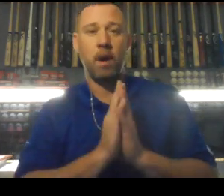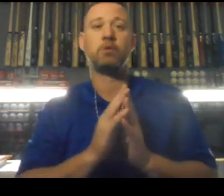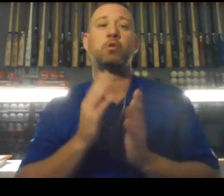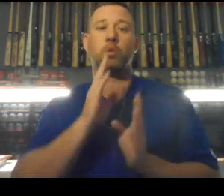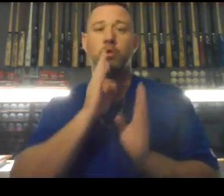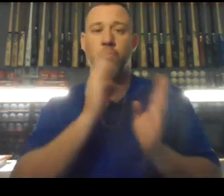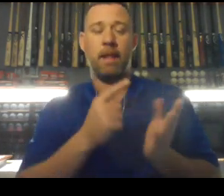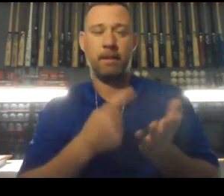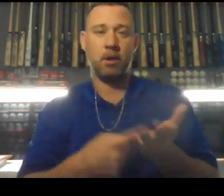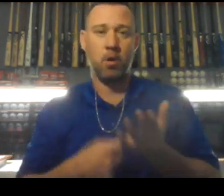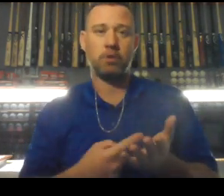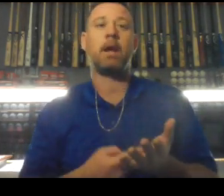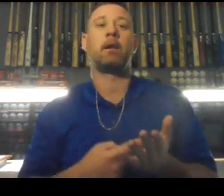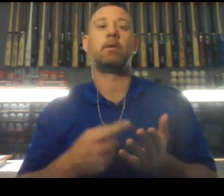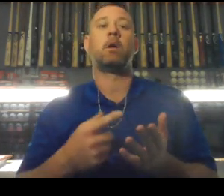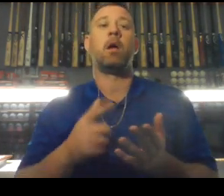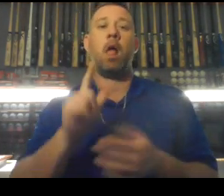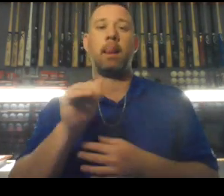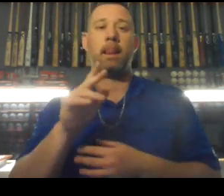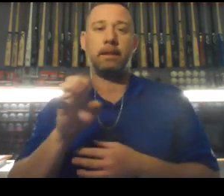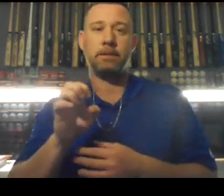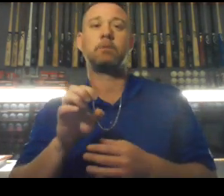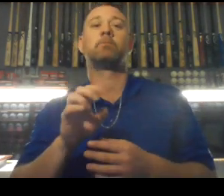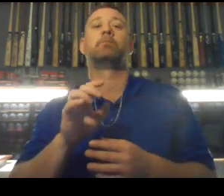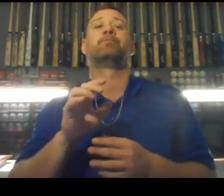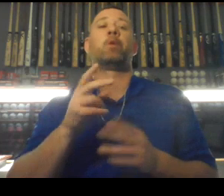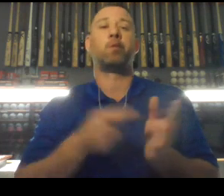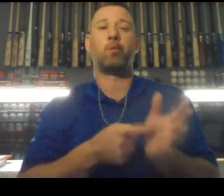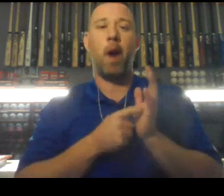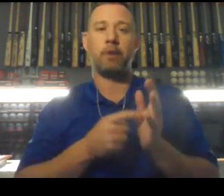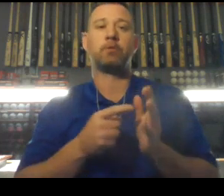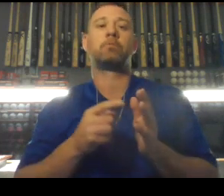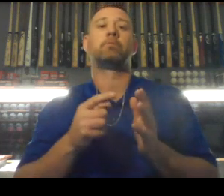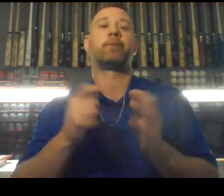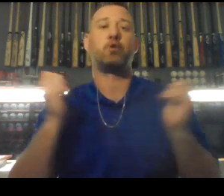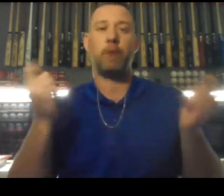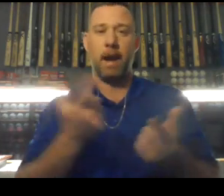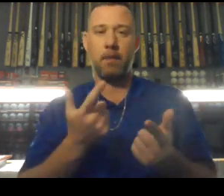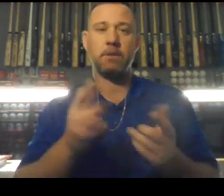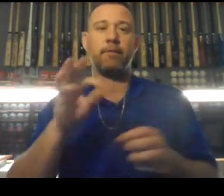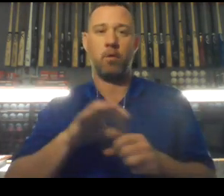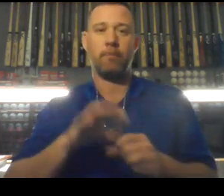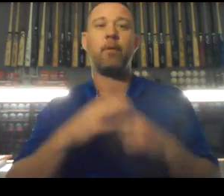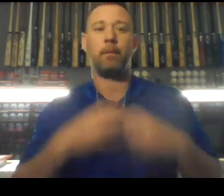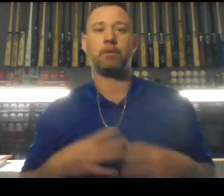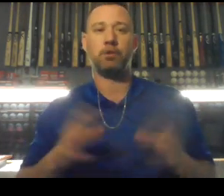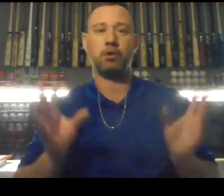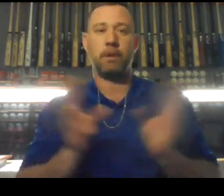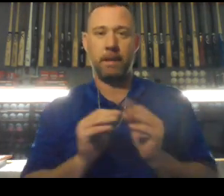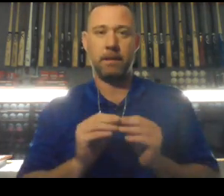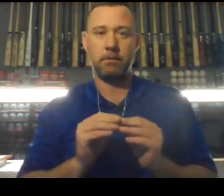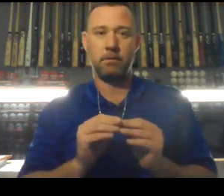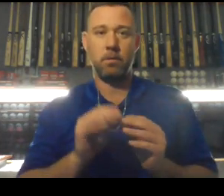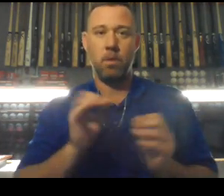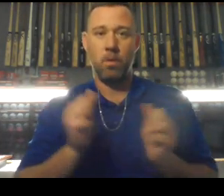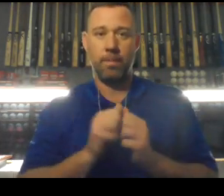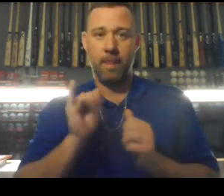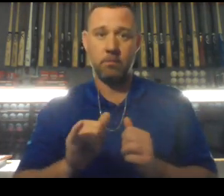an airspace lease require a unanimous vote of the commission from the commissioners present at the meeting. With that